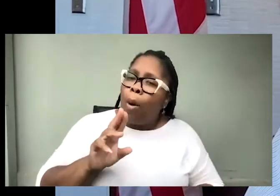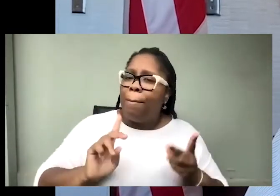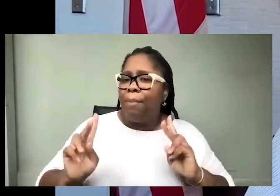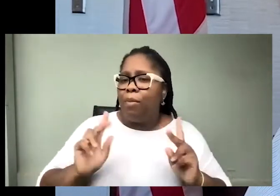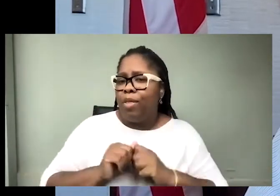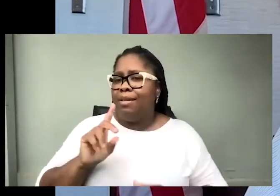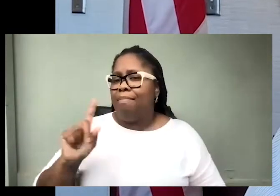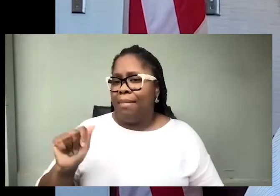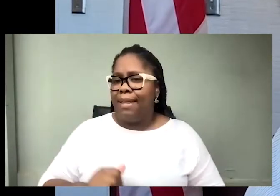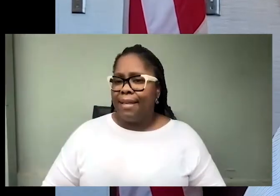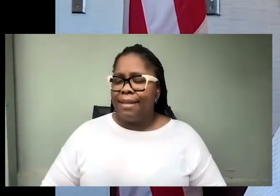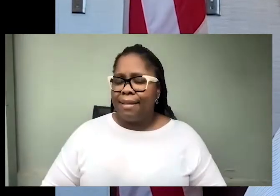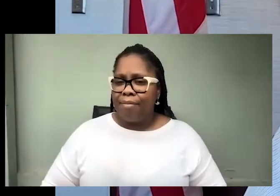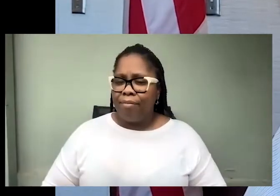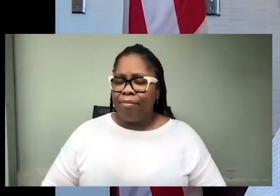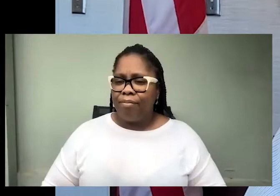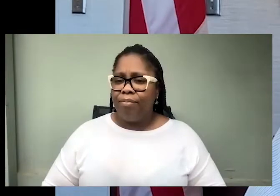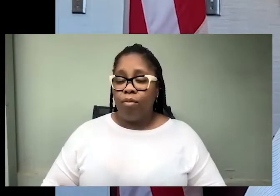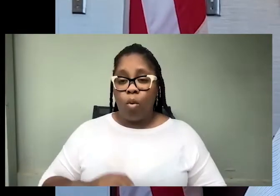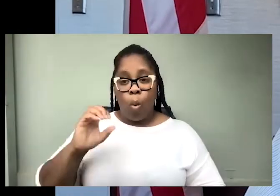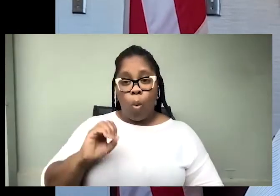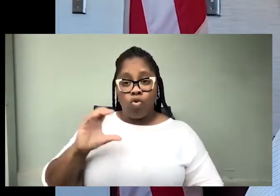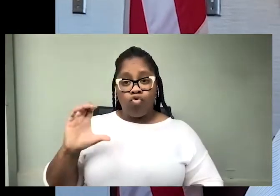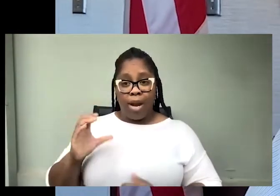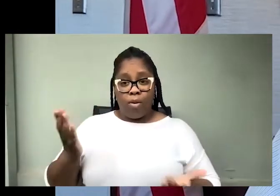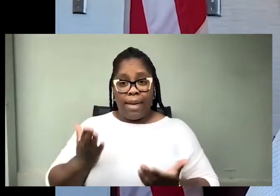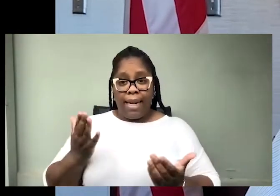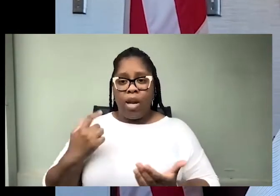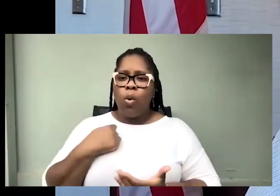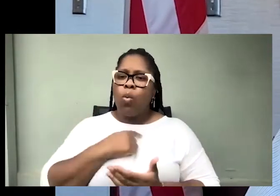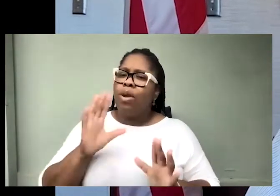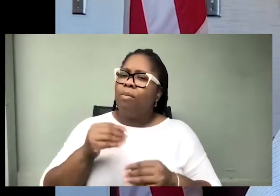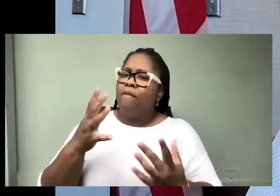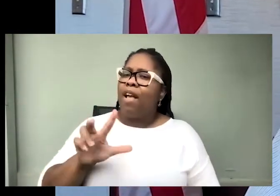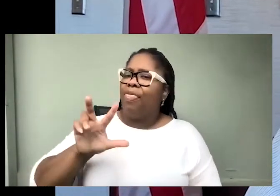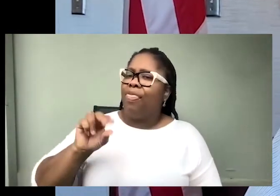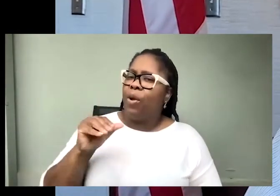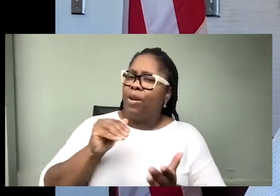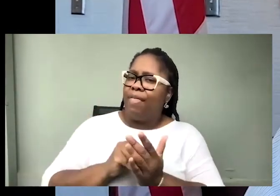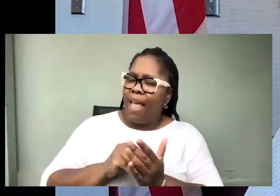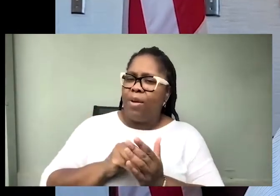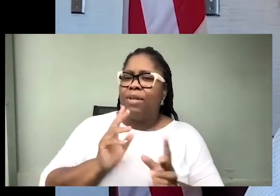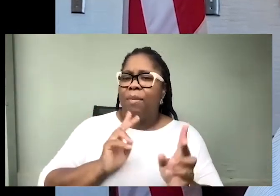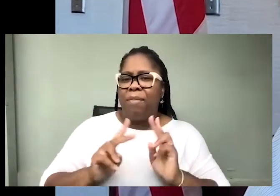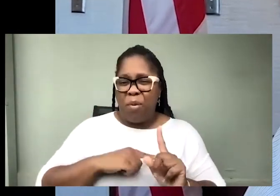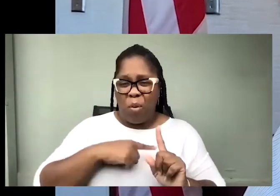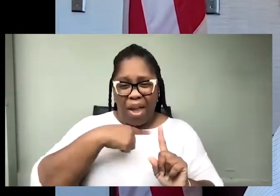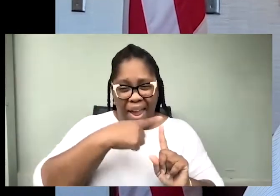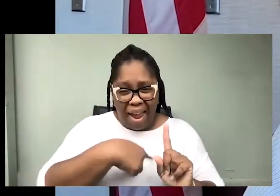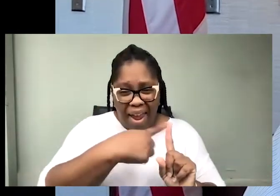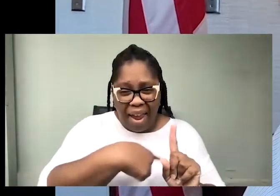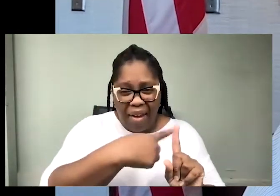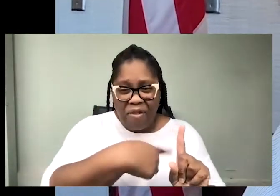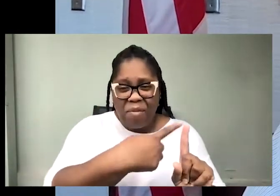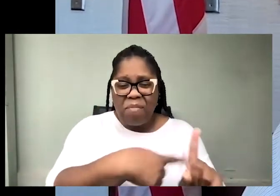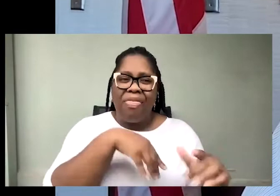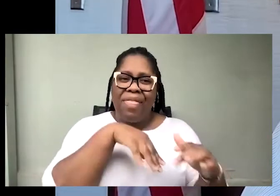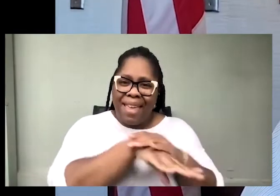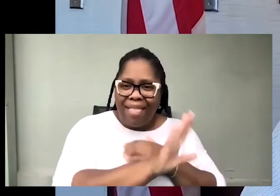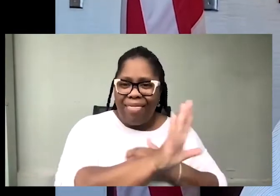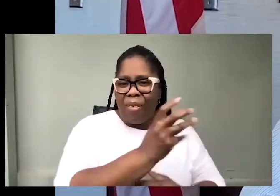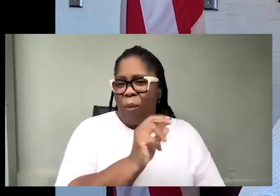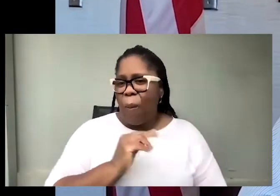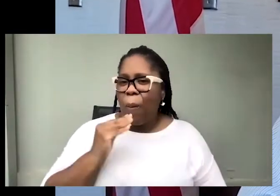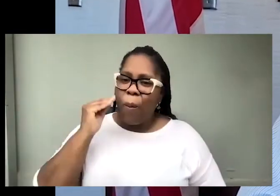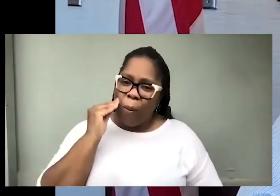care. In Orange County alone, we currently provide over 30,000 clients per month with in-home supportive